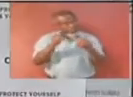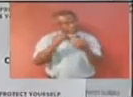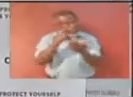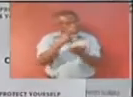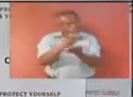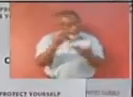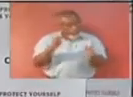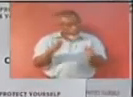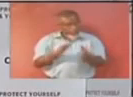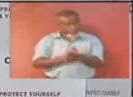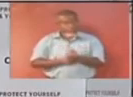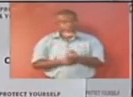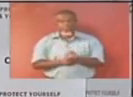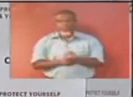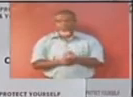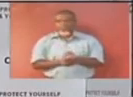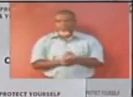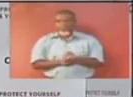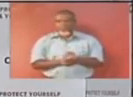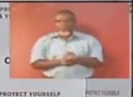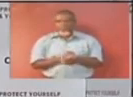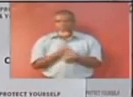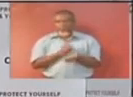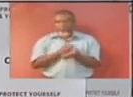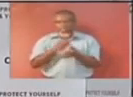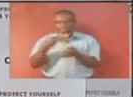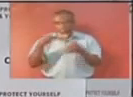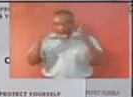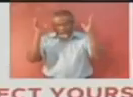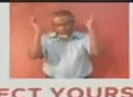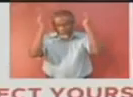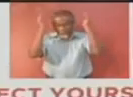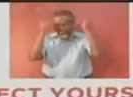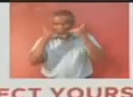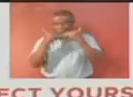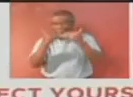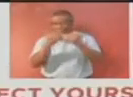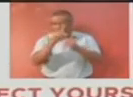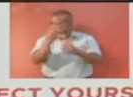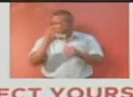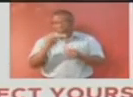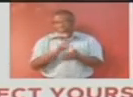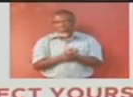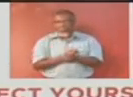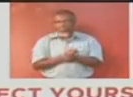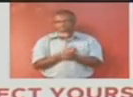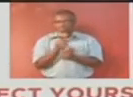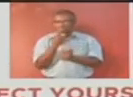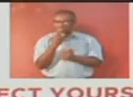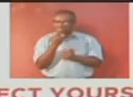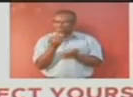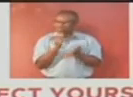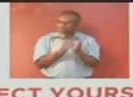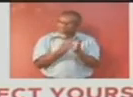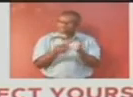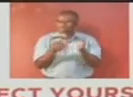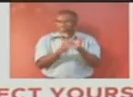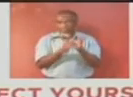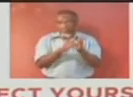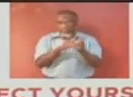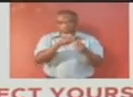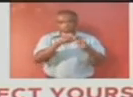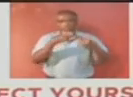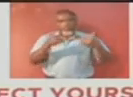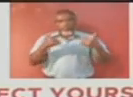Thank you very much, Dr. Hines. Okay, so thank you for the question, Mr. Turner. As we have repeatedly said, when you're in what